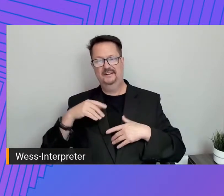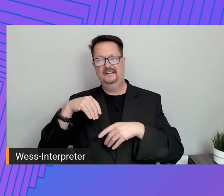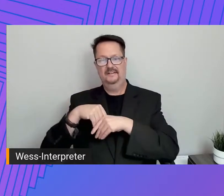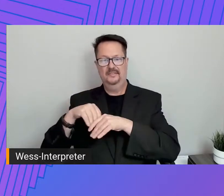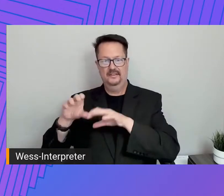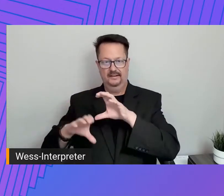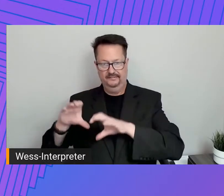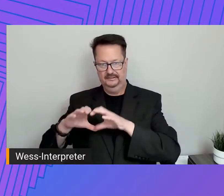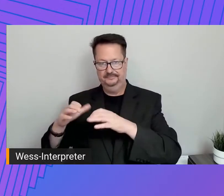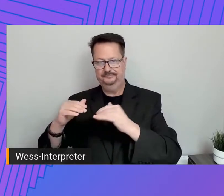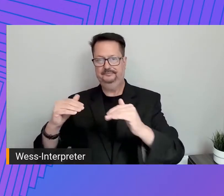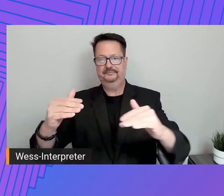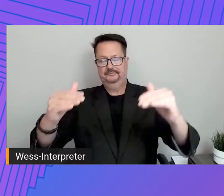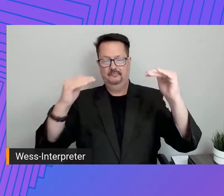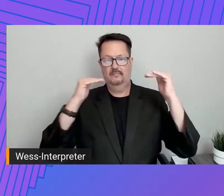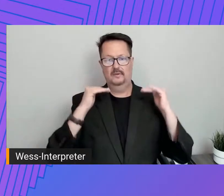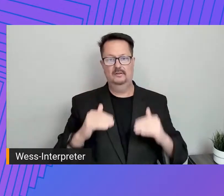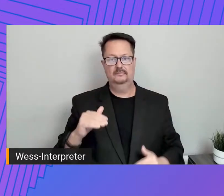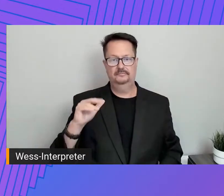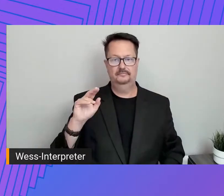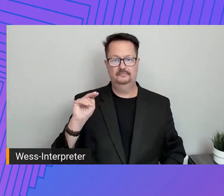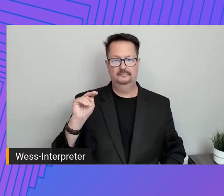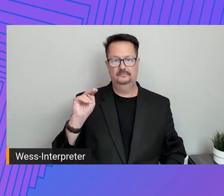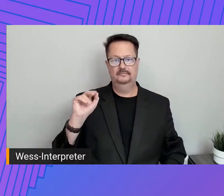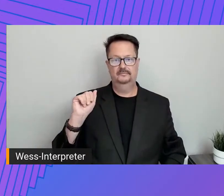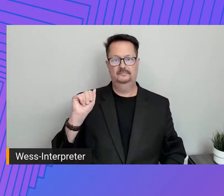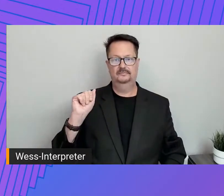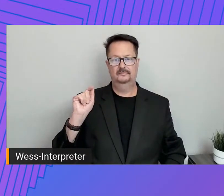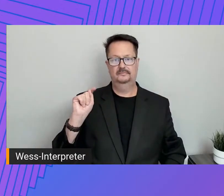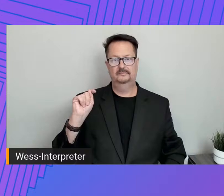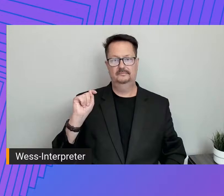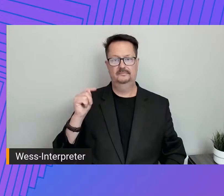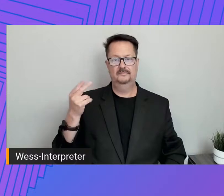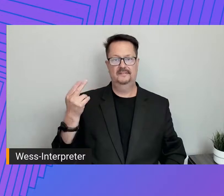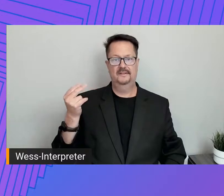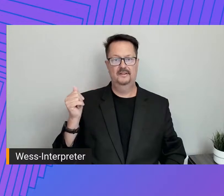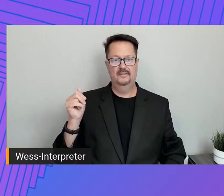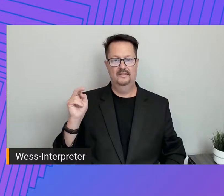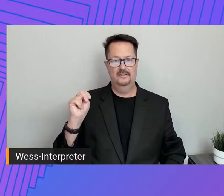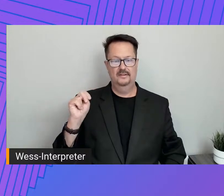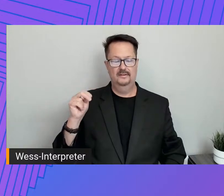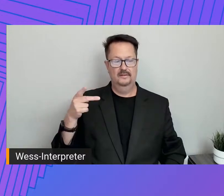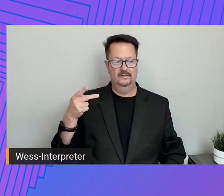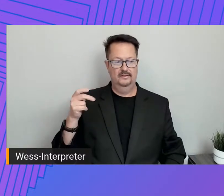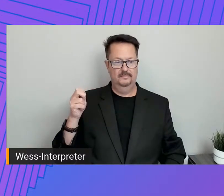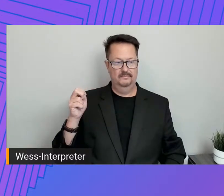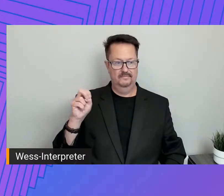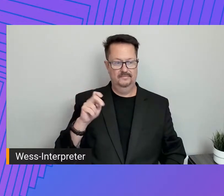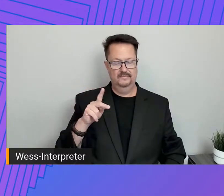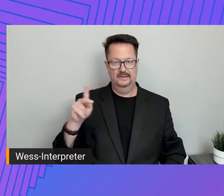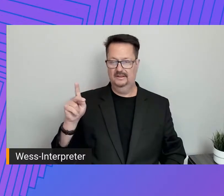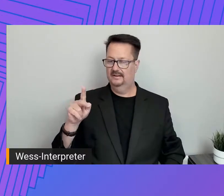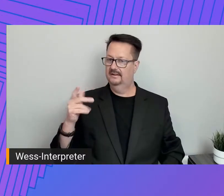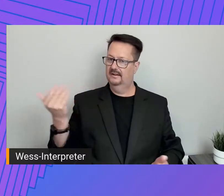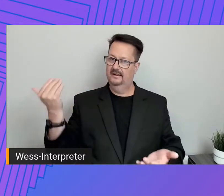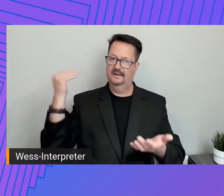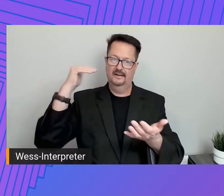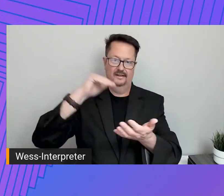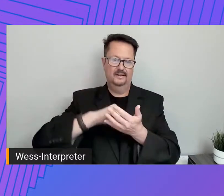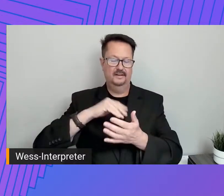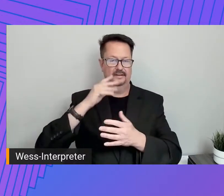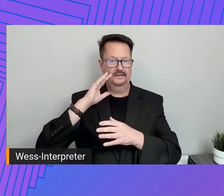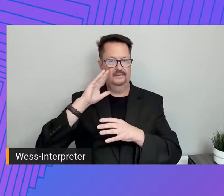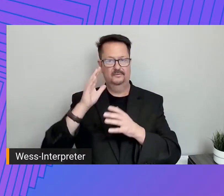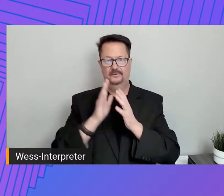Next up is Nathan Peck. And this is another presentation where we're going to dive deep into a